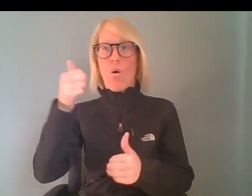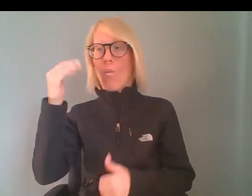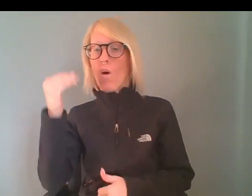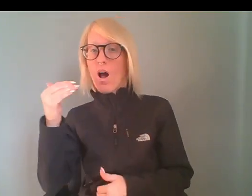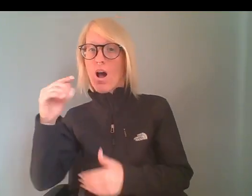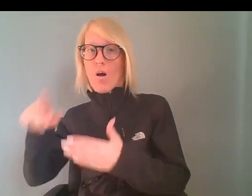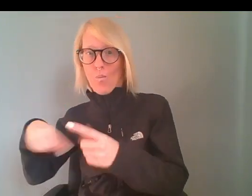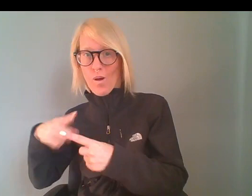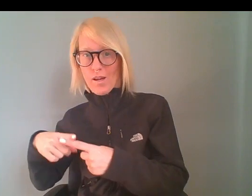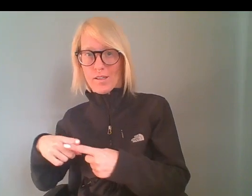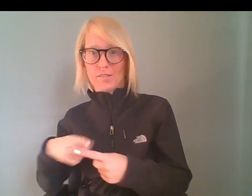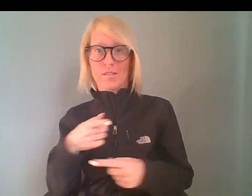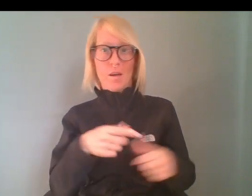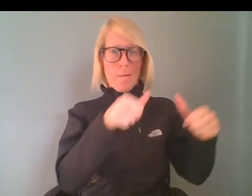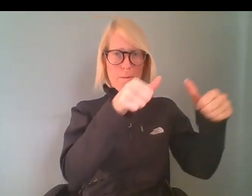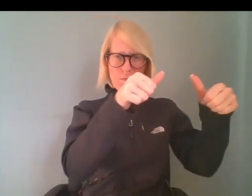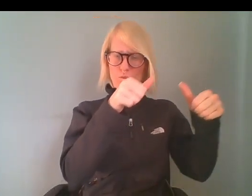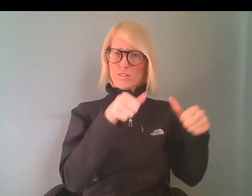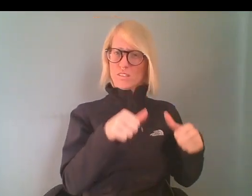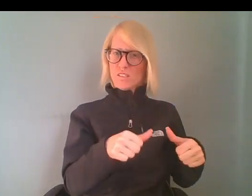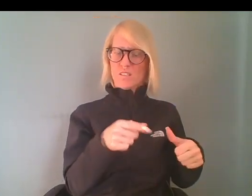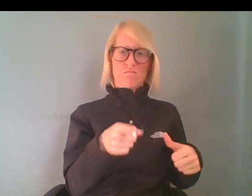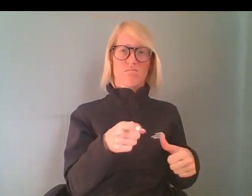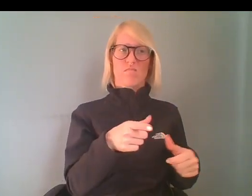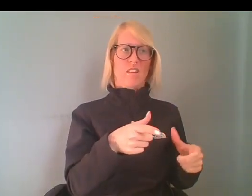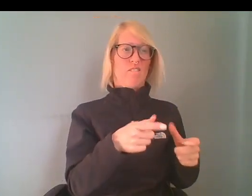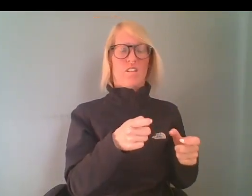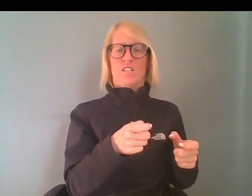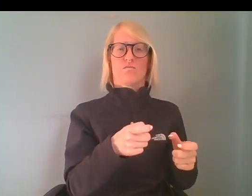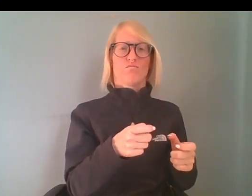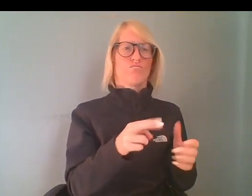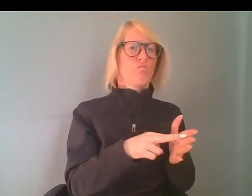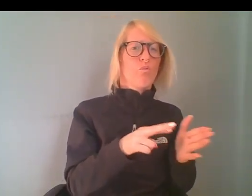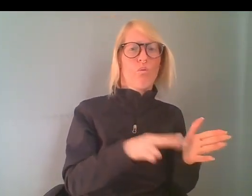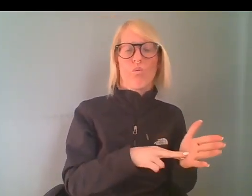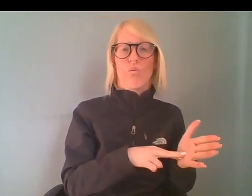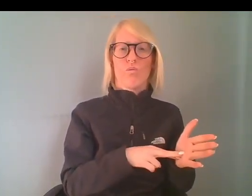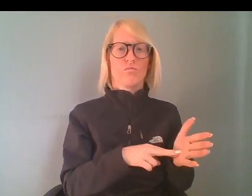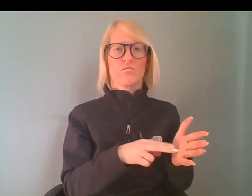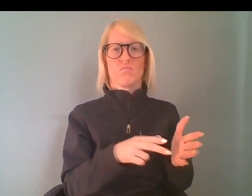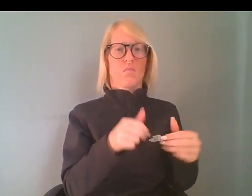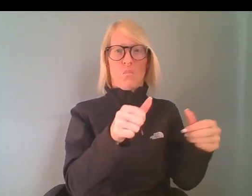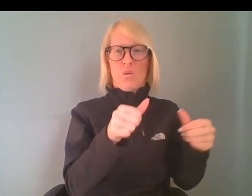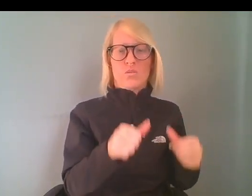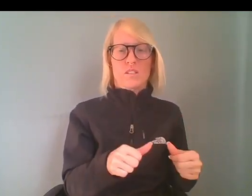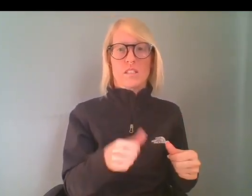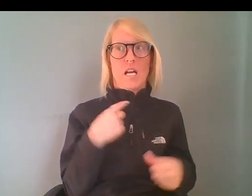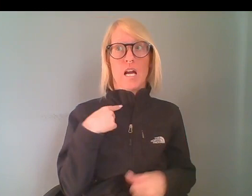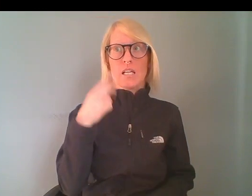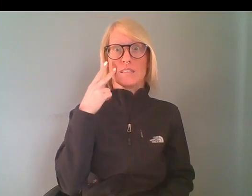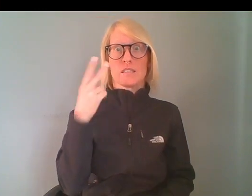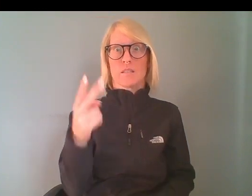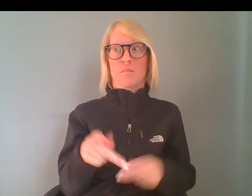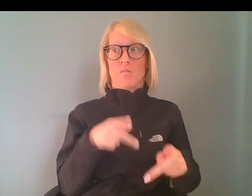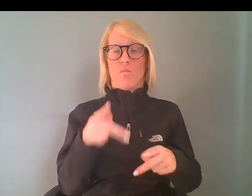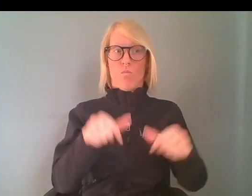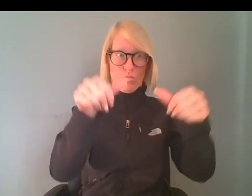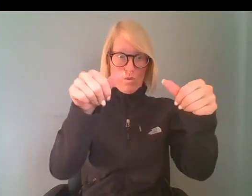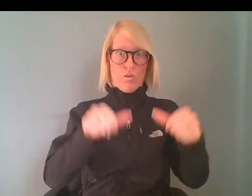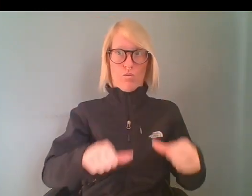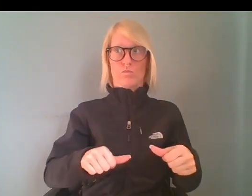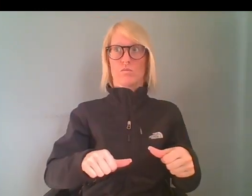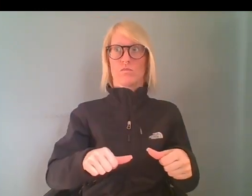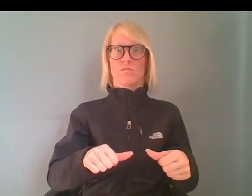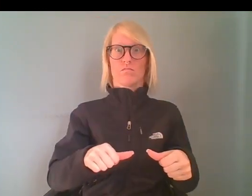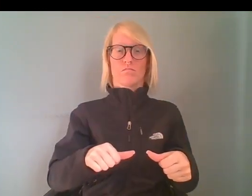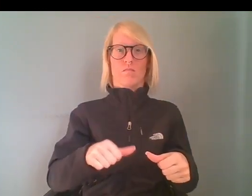Posting, there's no real hard and fast rules about posting. I think, I've seen some people who post every day, and I can't imagine finding the kind of time